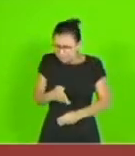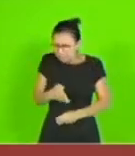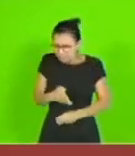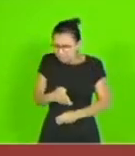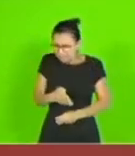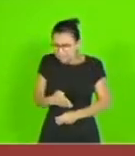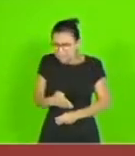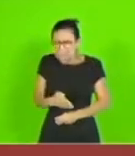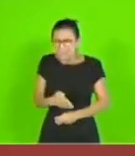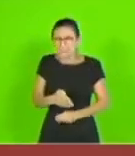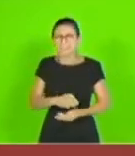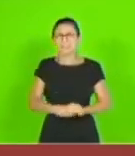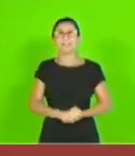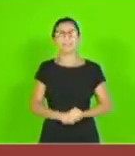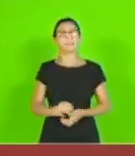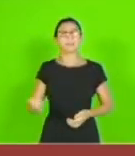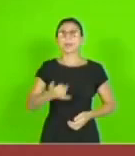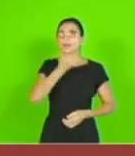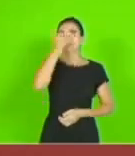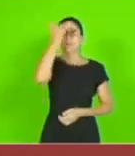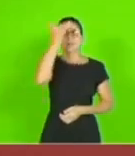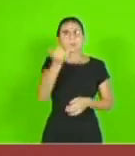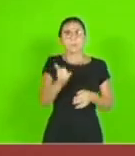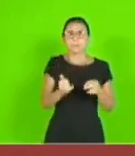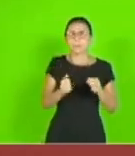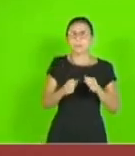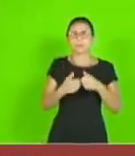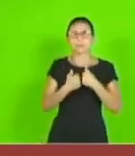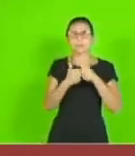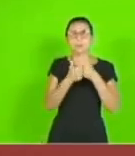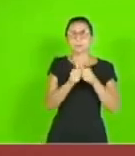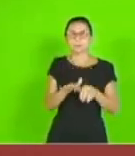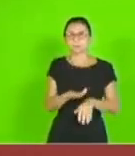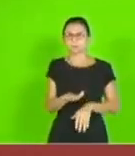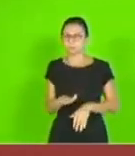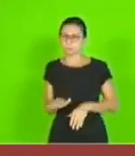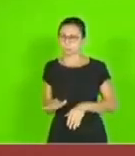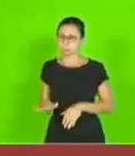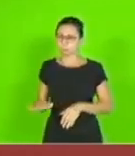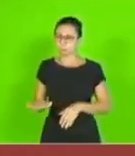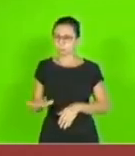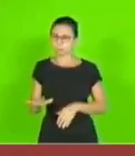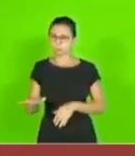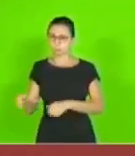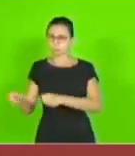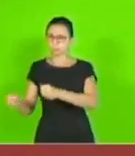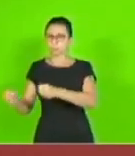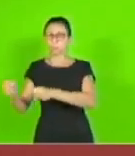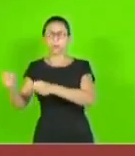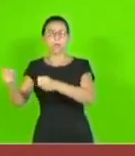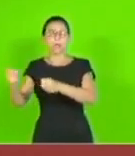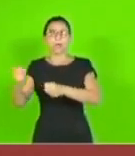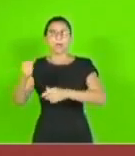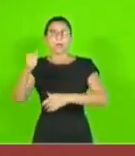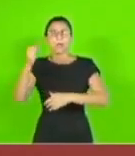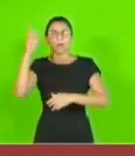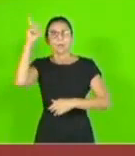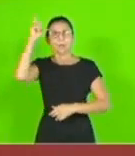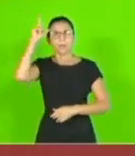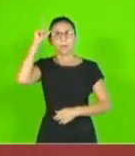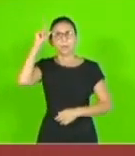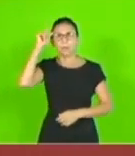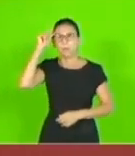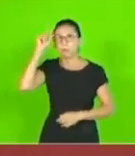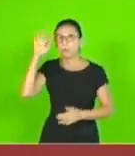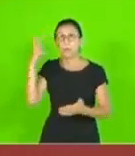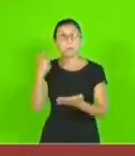The brakes weren't working in the truck, but out of nowhere there was a big group of people in the truck, and the Lord blessed them very